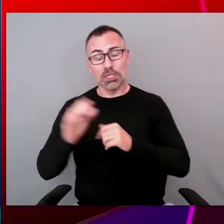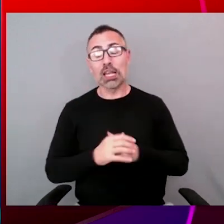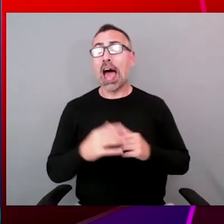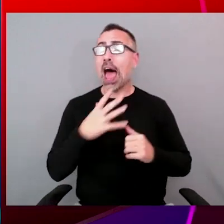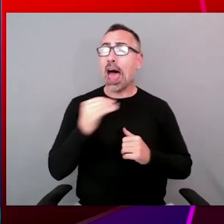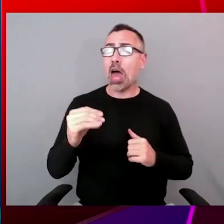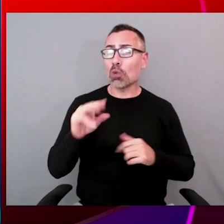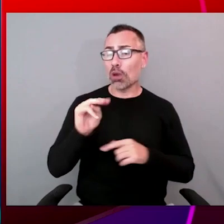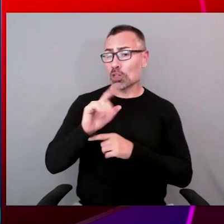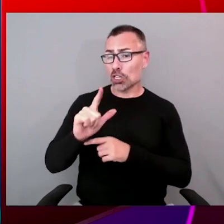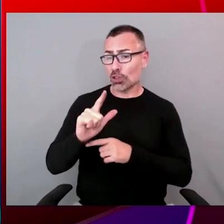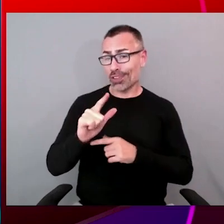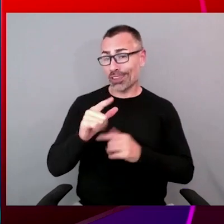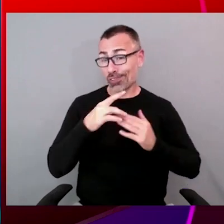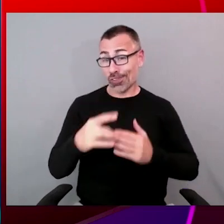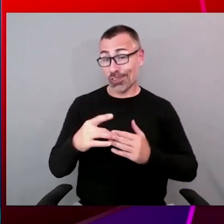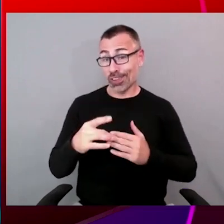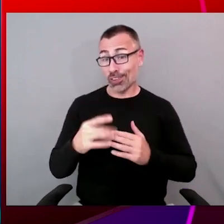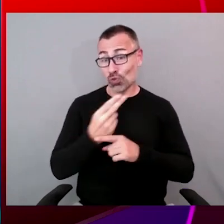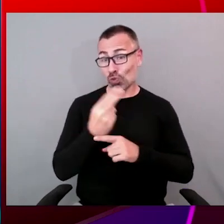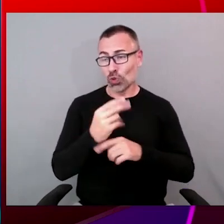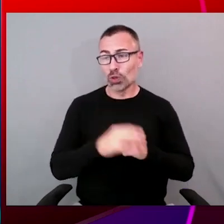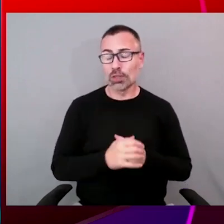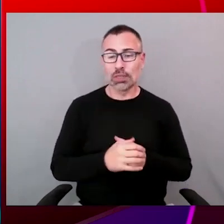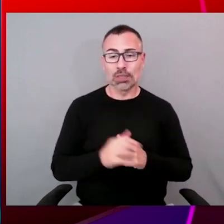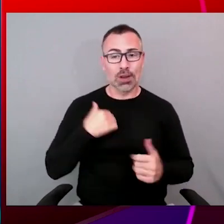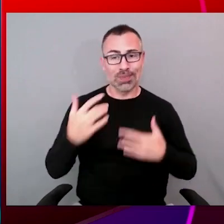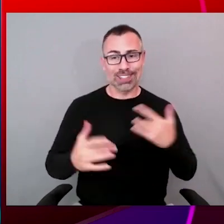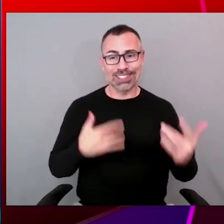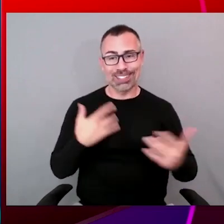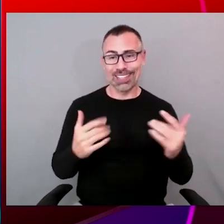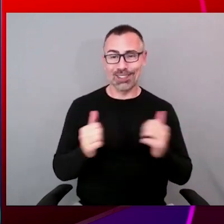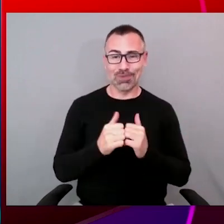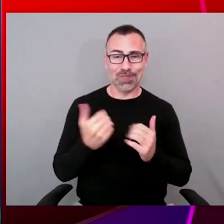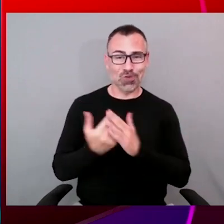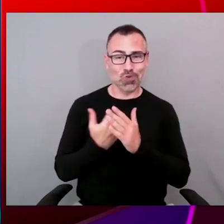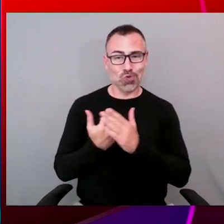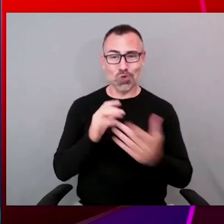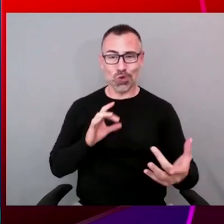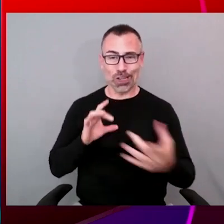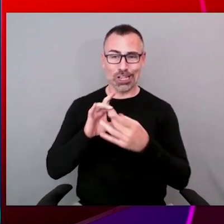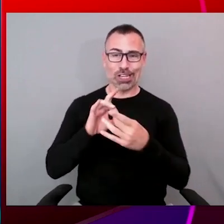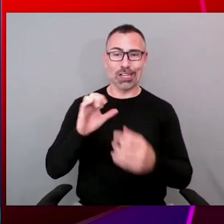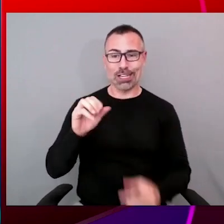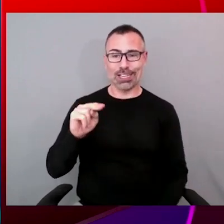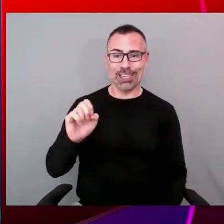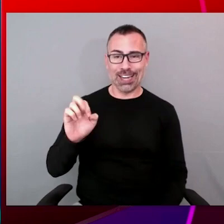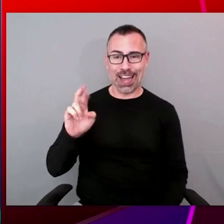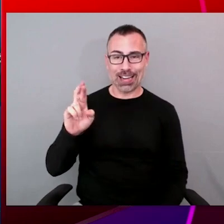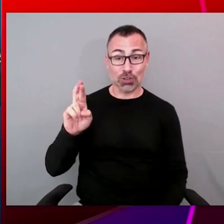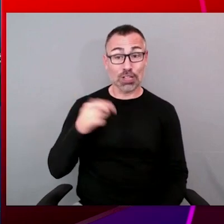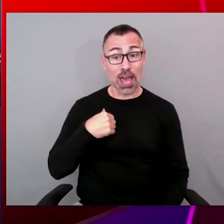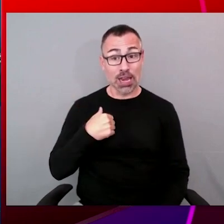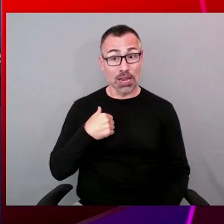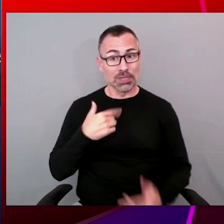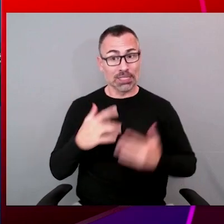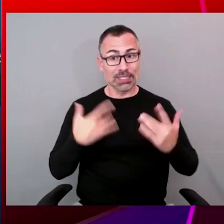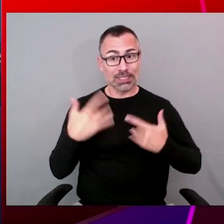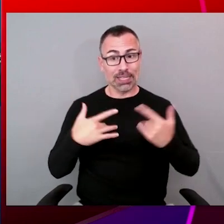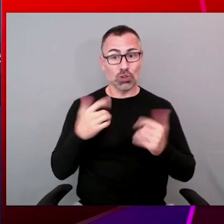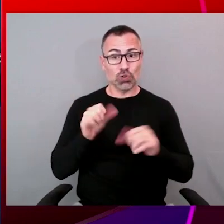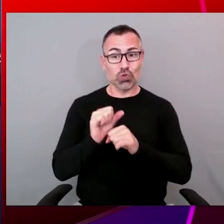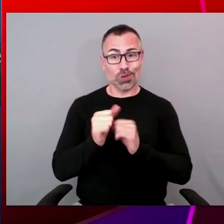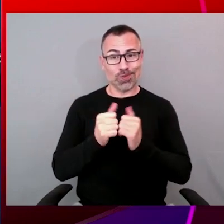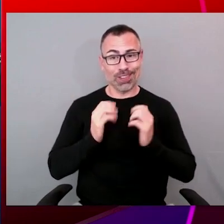cases. So yeah, super excited with the new connectors and looking forward to work with our customers for